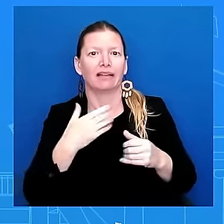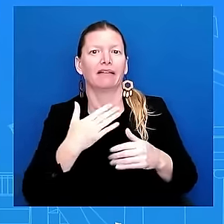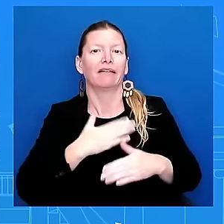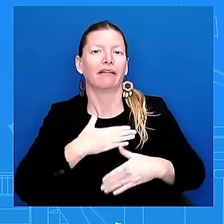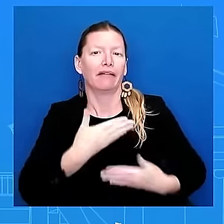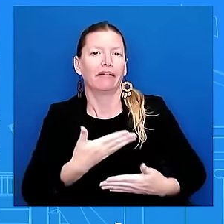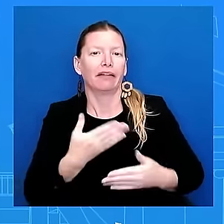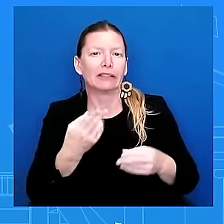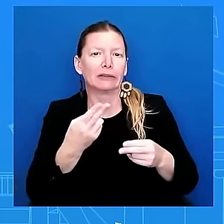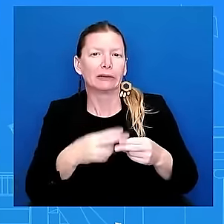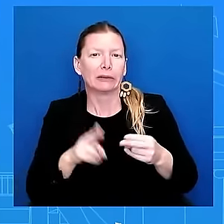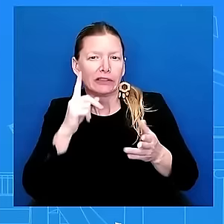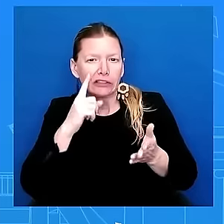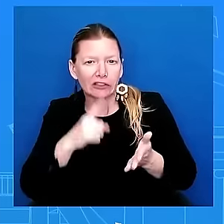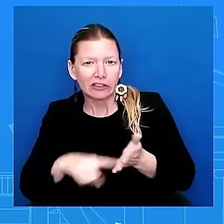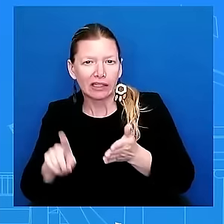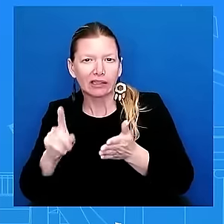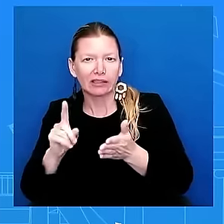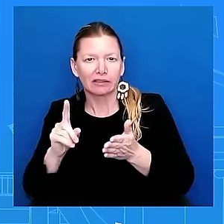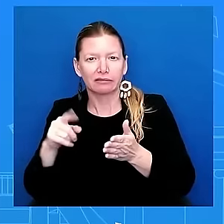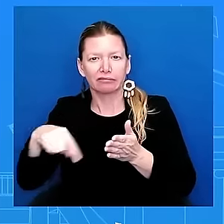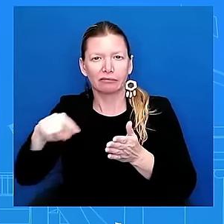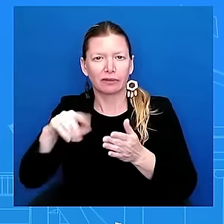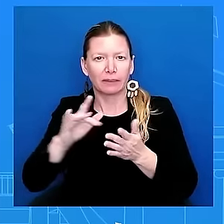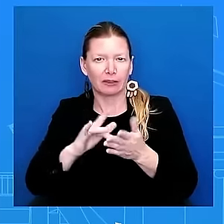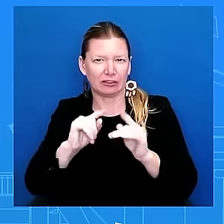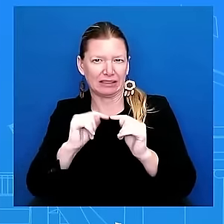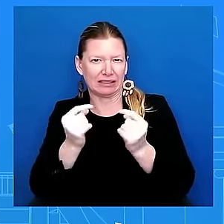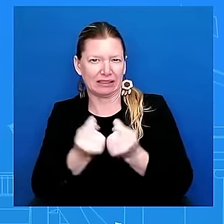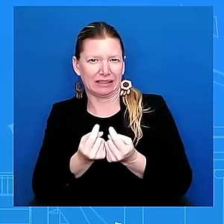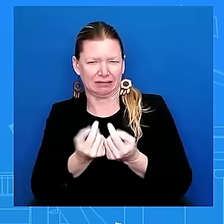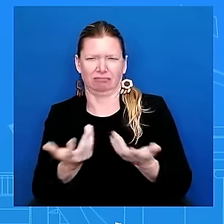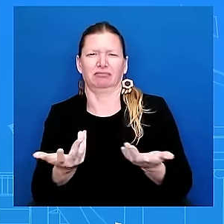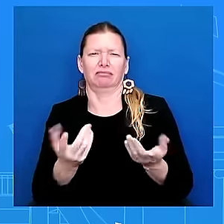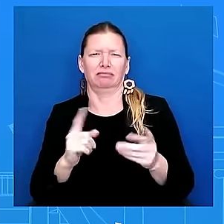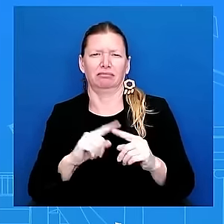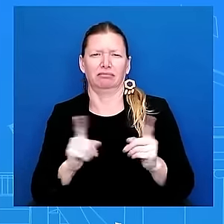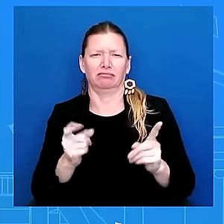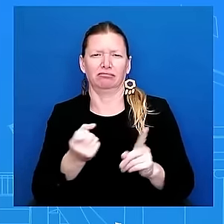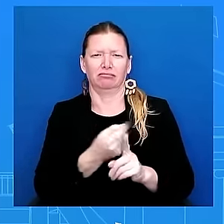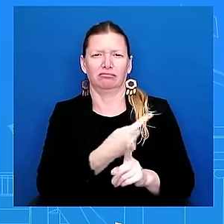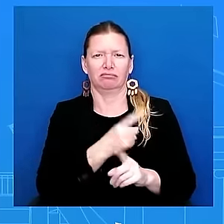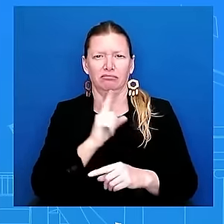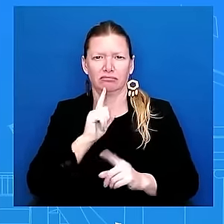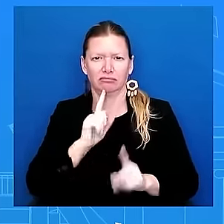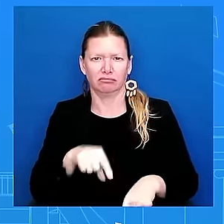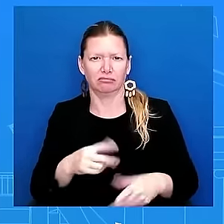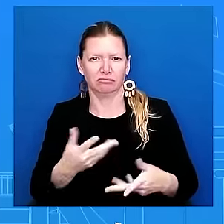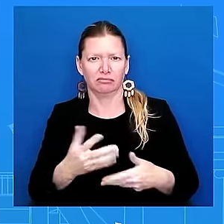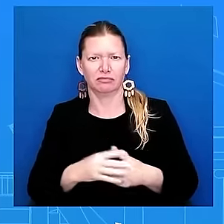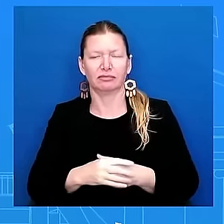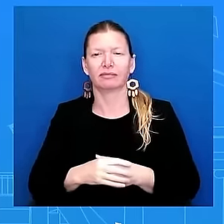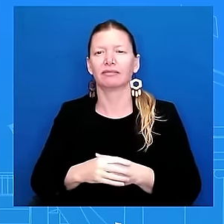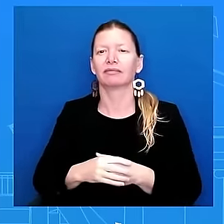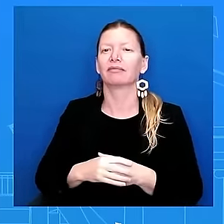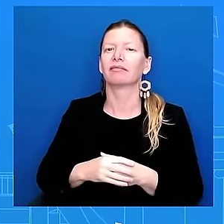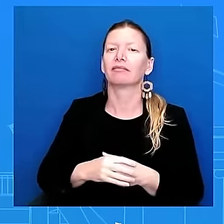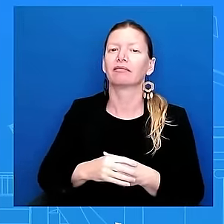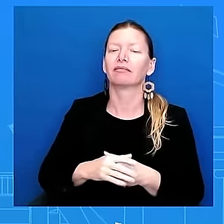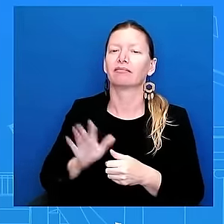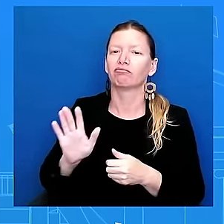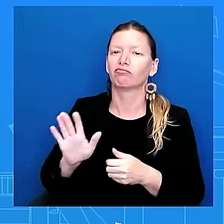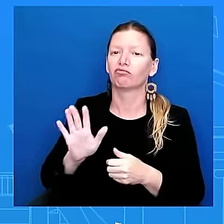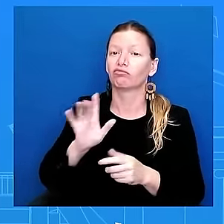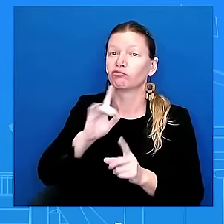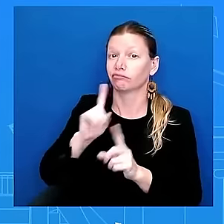two very different answers. No. Actually, if you were to listen to the, I think I did a 30-minute gaggle on